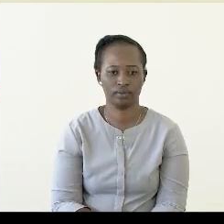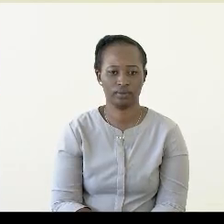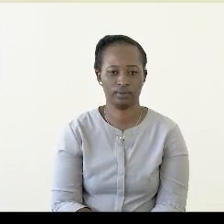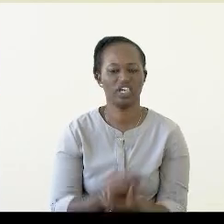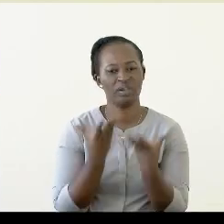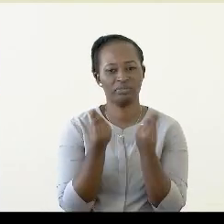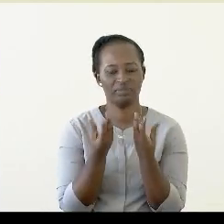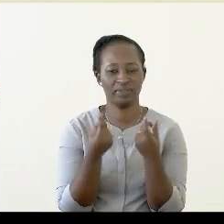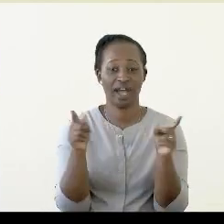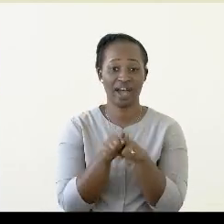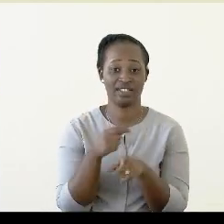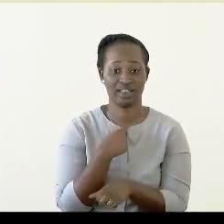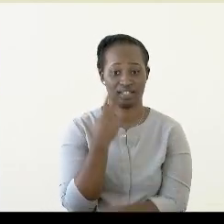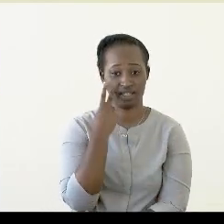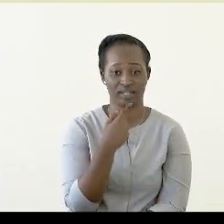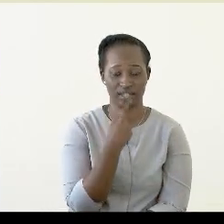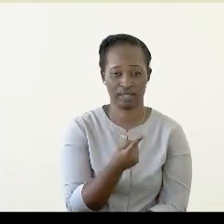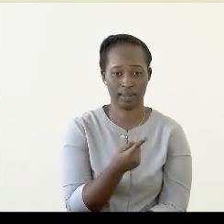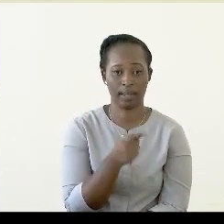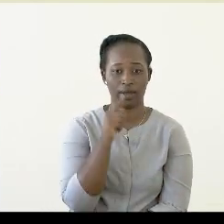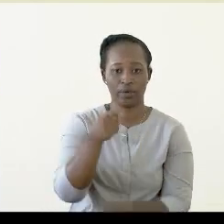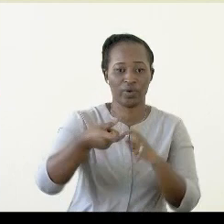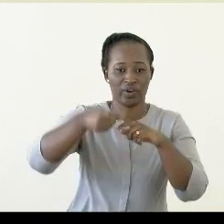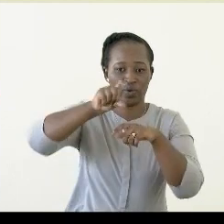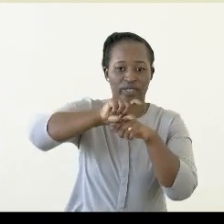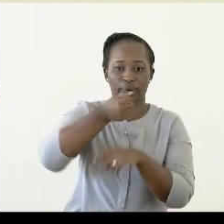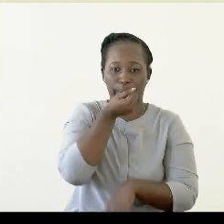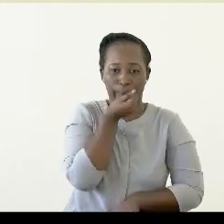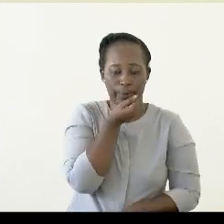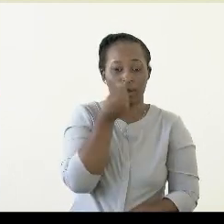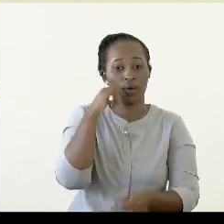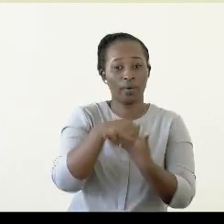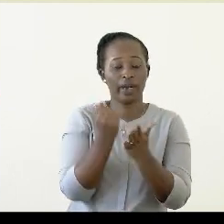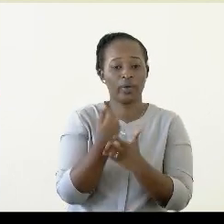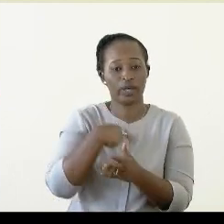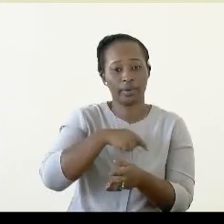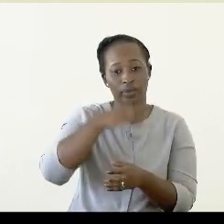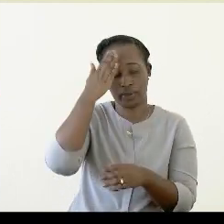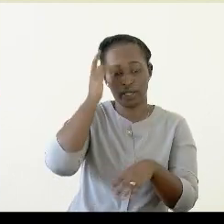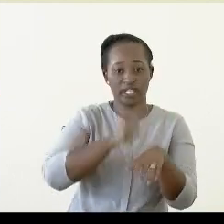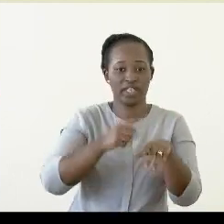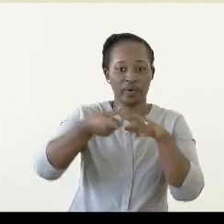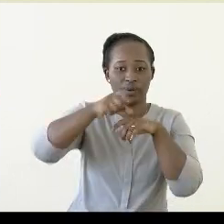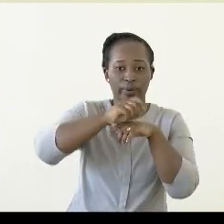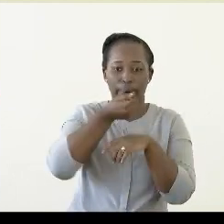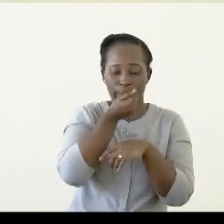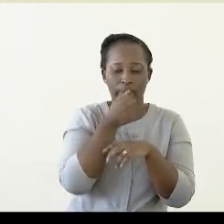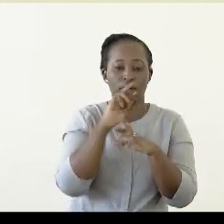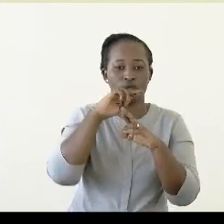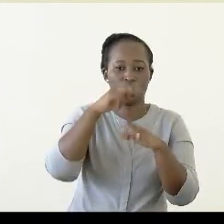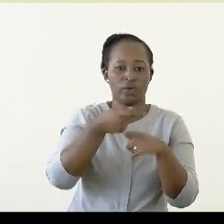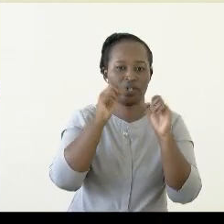Very simple. As I said, you just increase temperature, because we know that when you increase temperature, then the solution